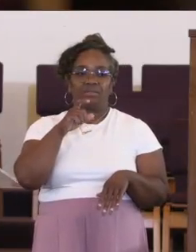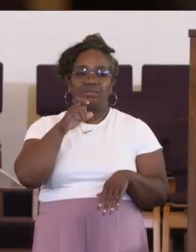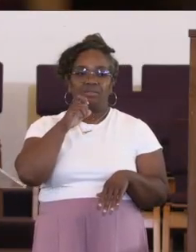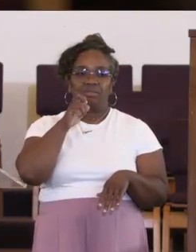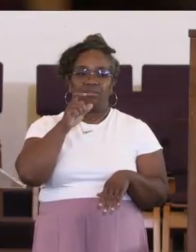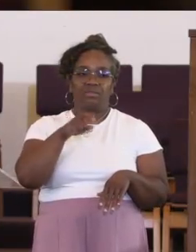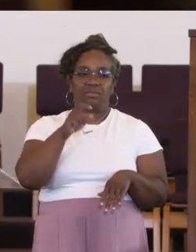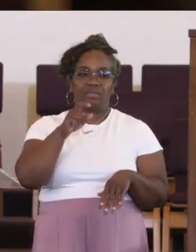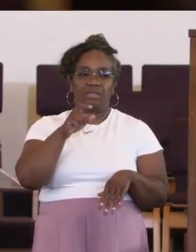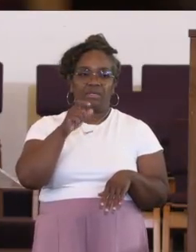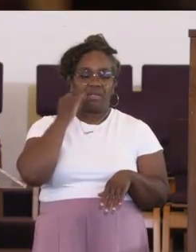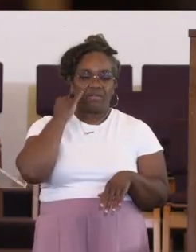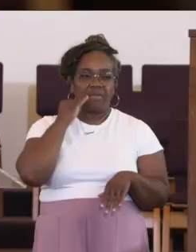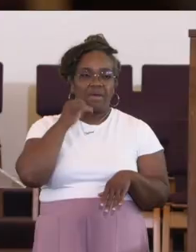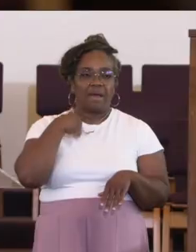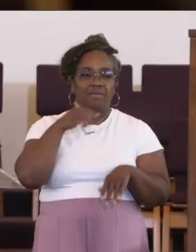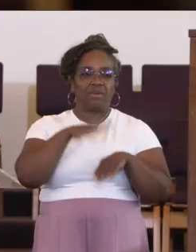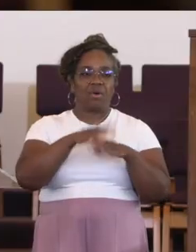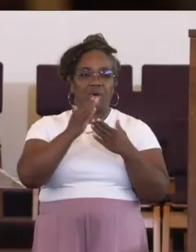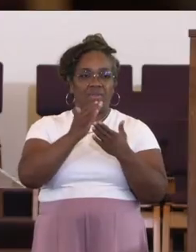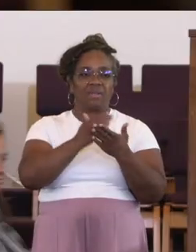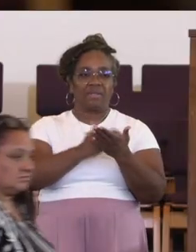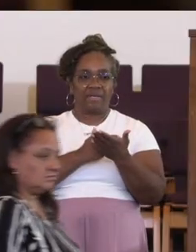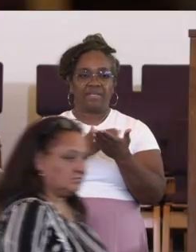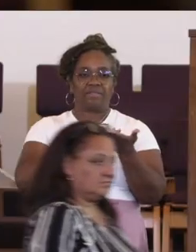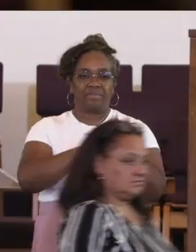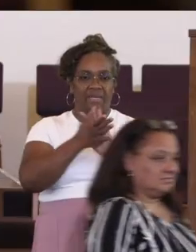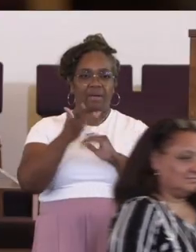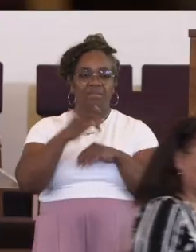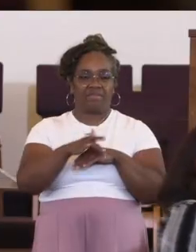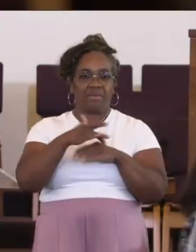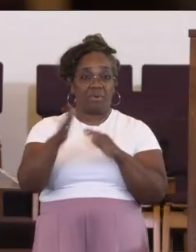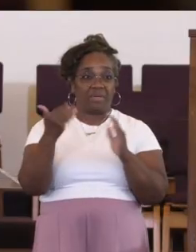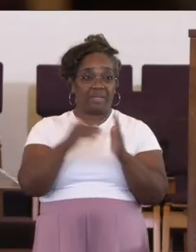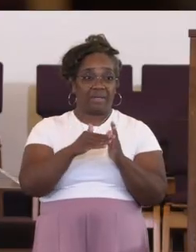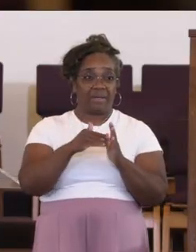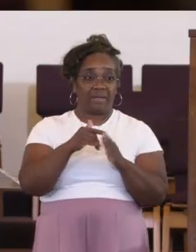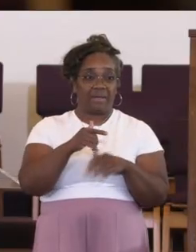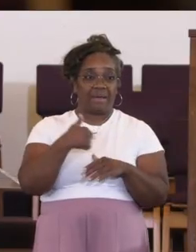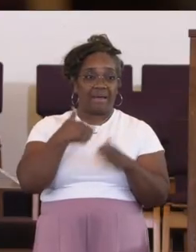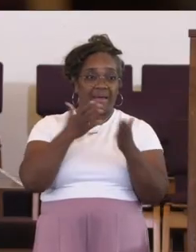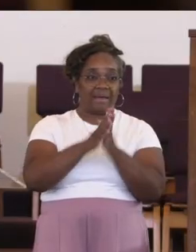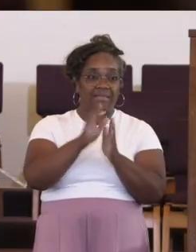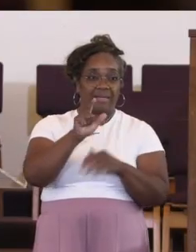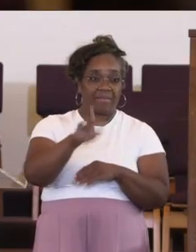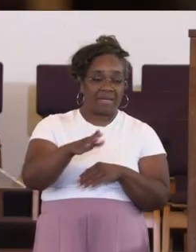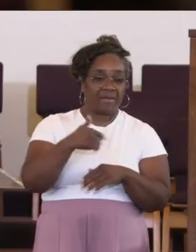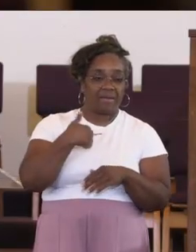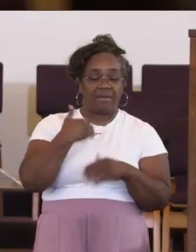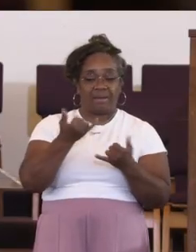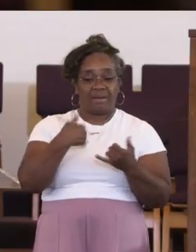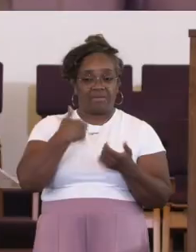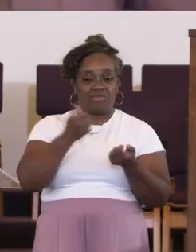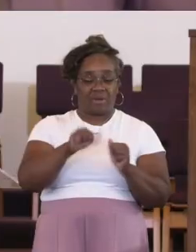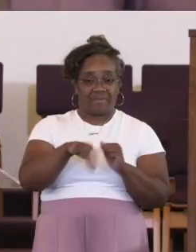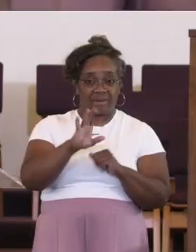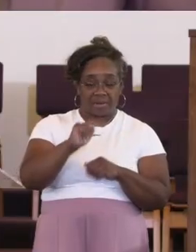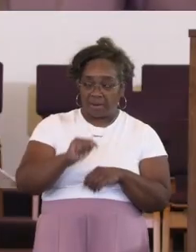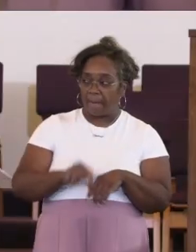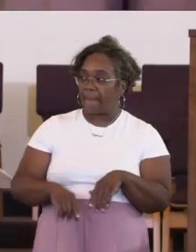would be on the list to get it whenever it became Okay. available again. All right. So now I'm trying to find out. Okay, so who's here from the land